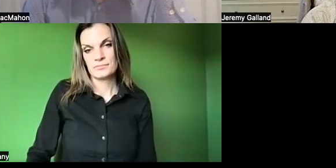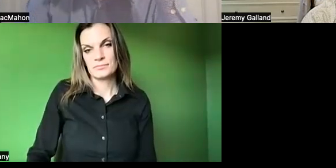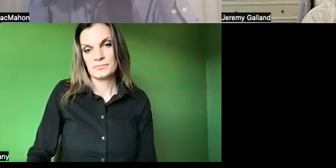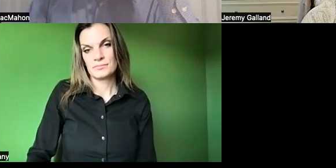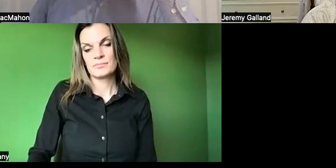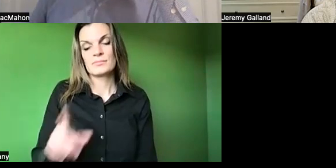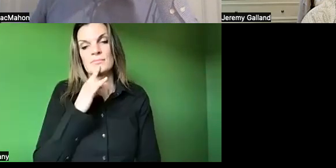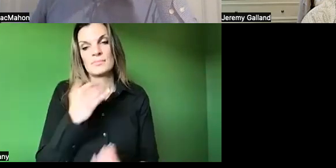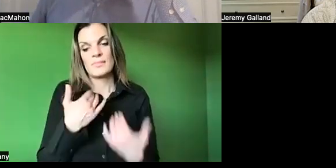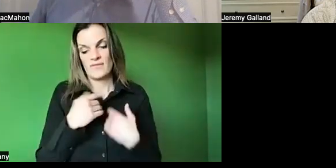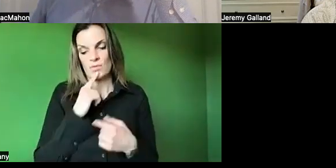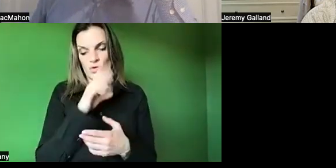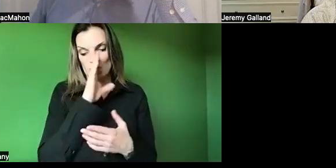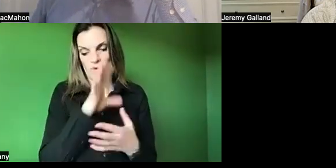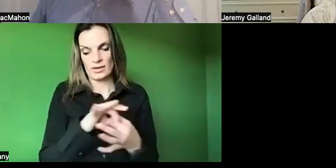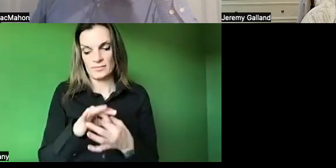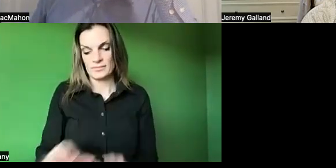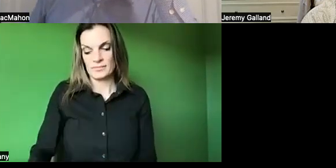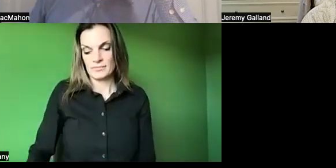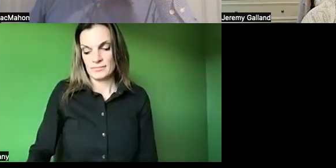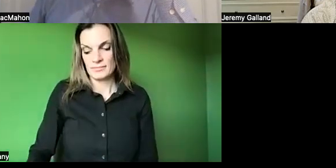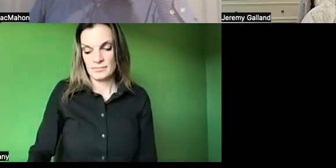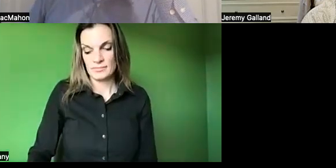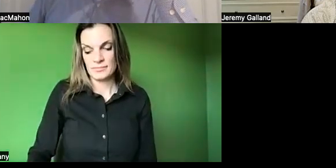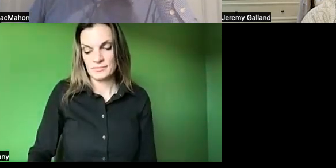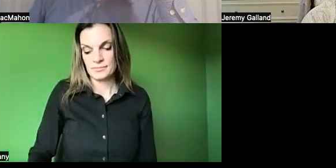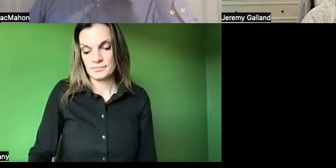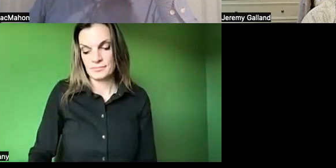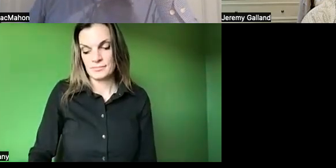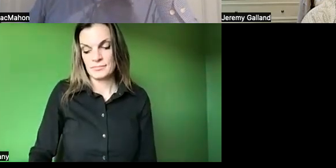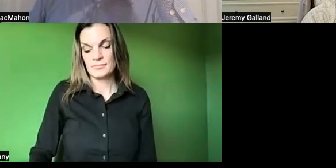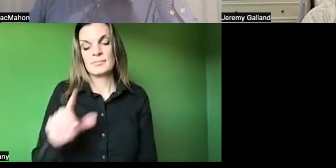there's a direct correlation between